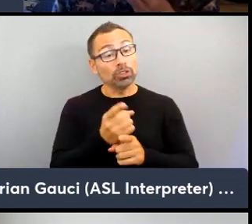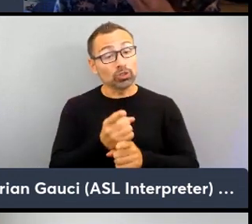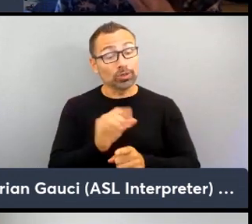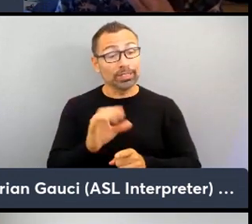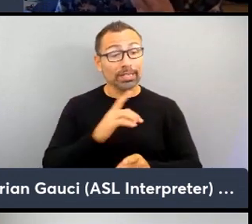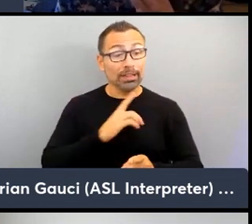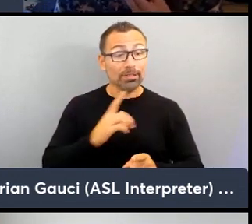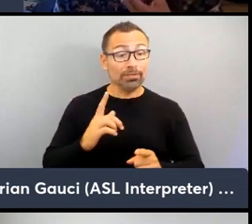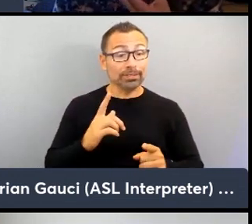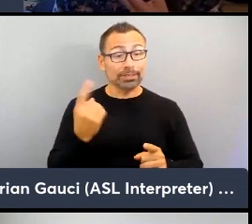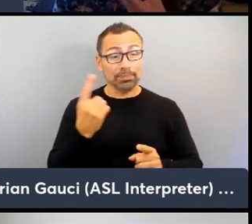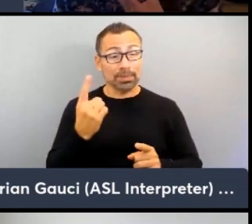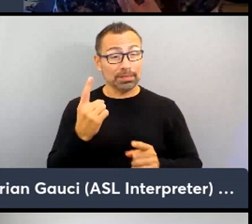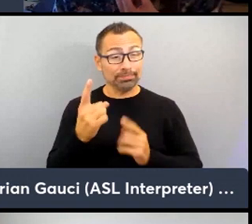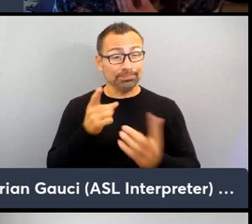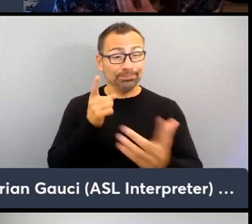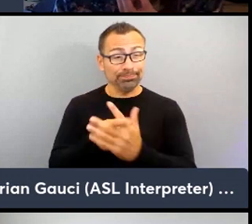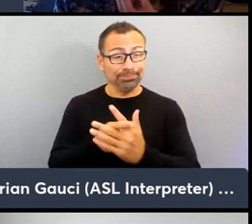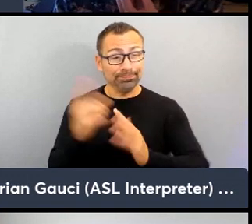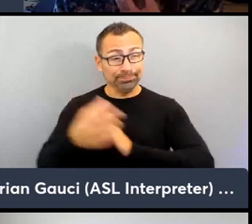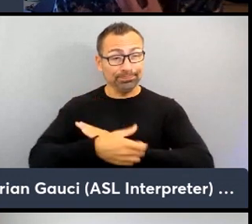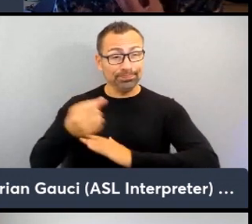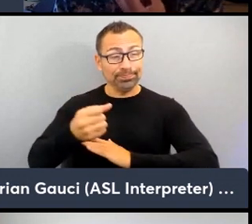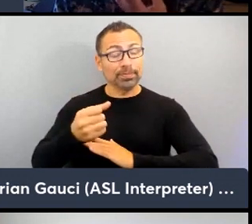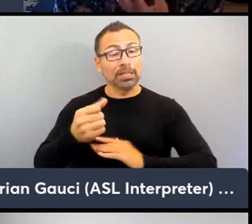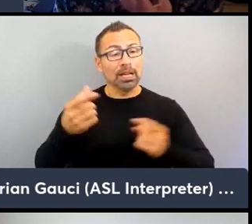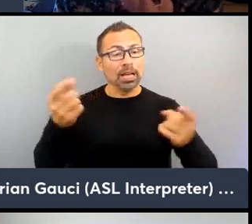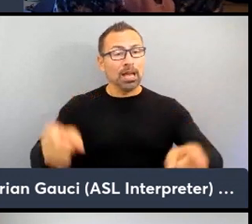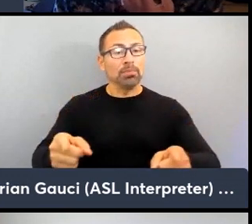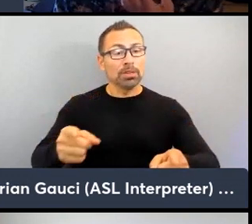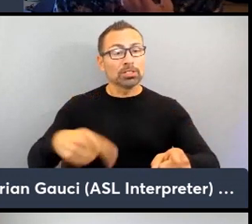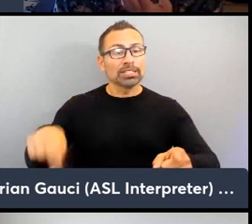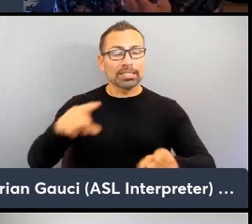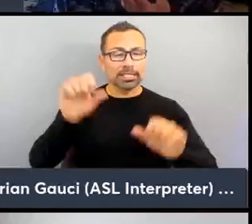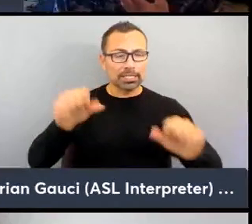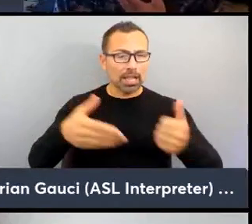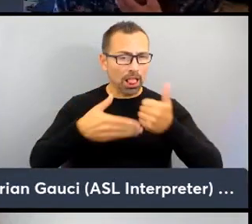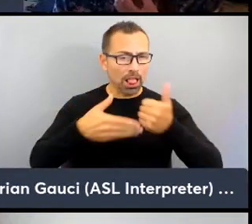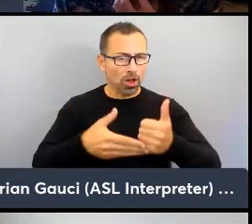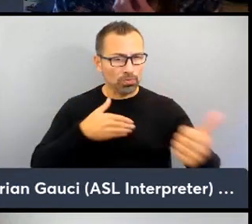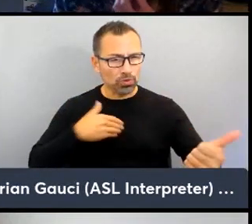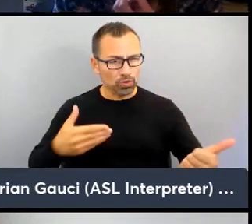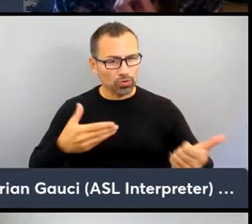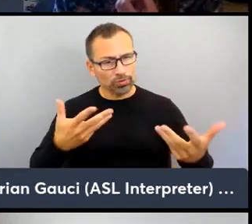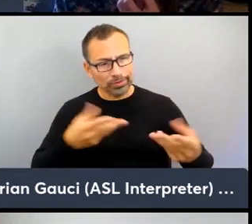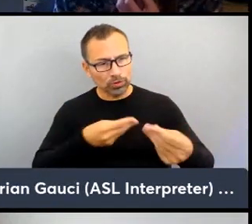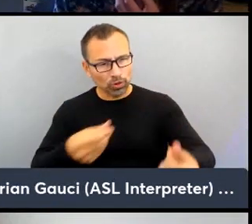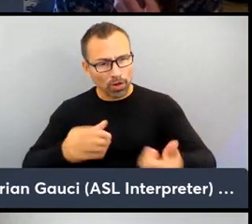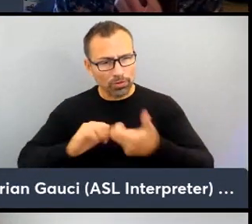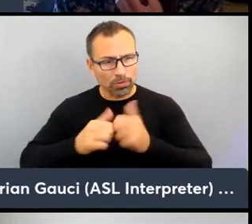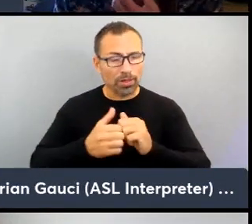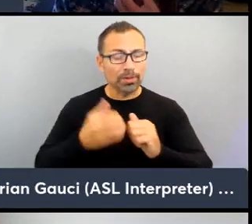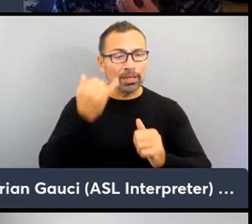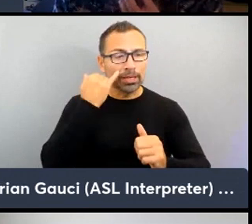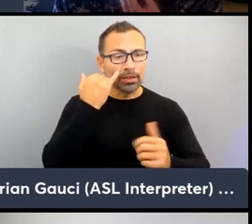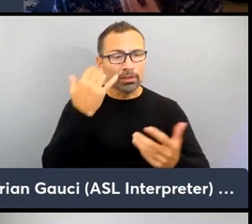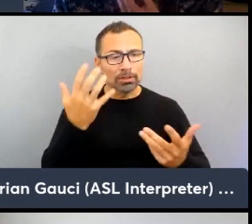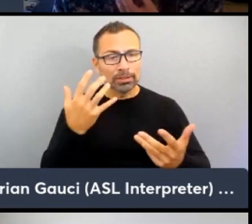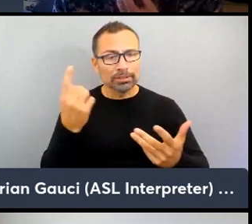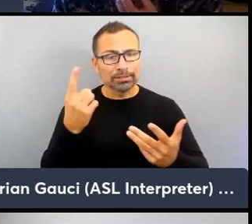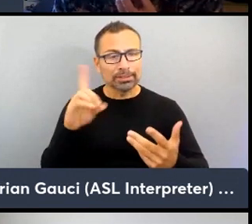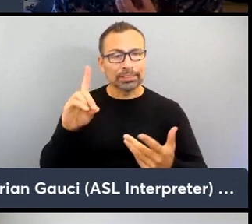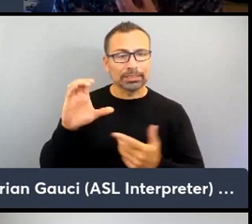could help piece together a puzzle for if Documentdb is involved with a security event. Not that I ever wish that upon anyone, but it could